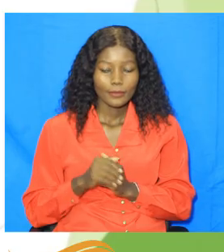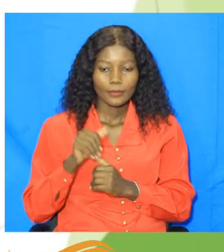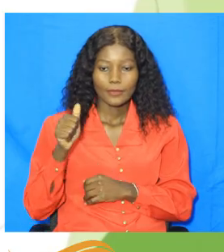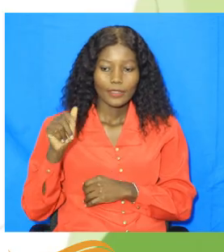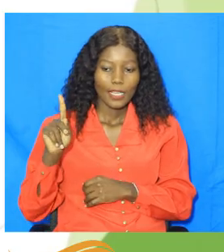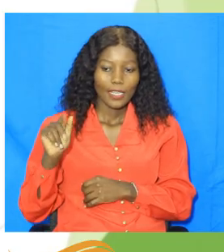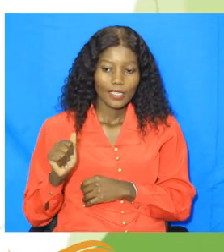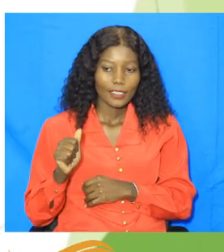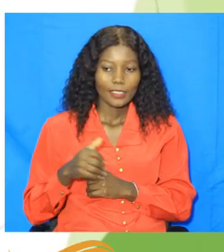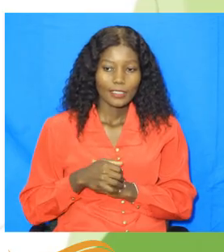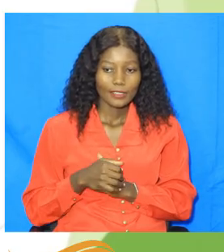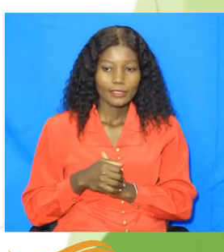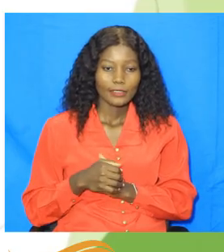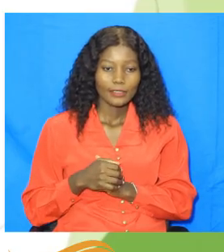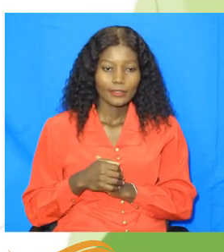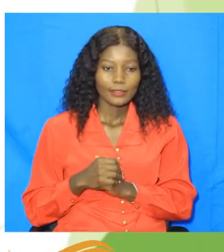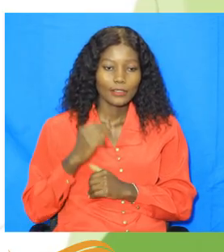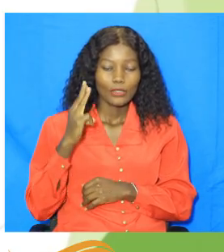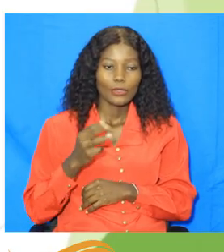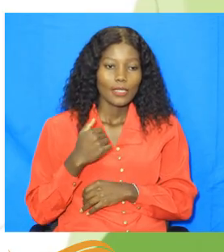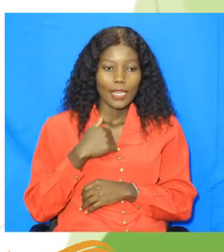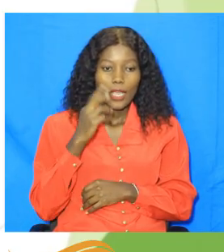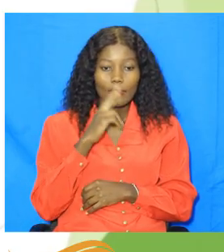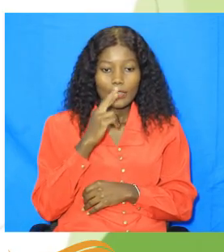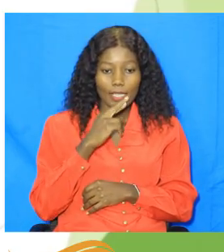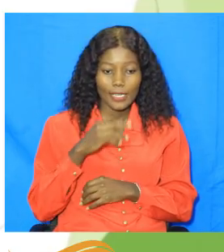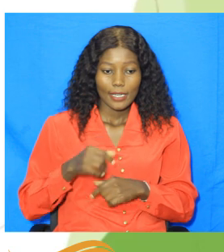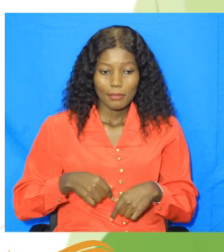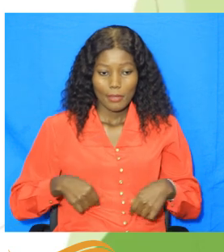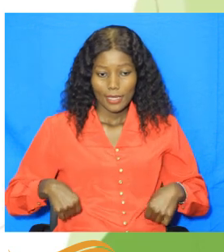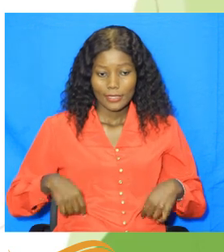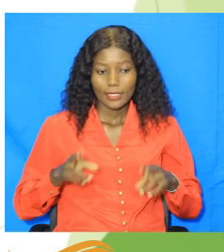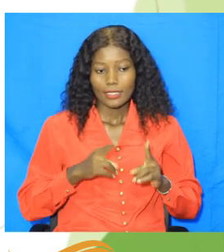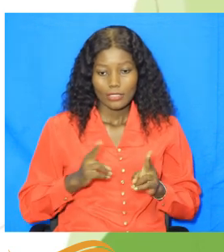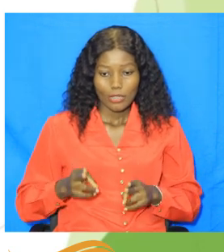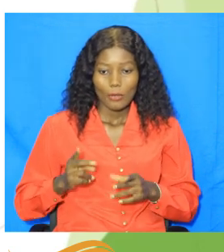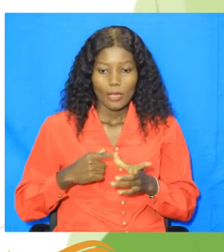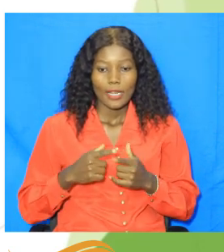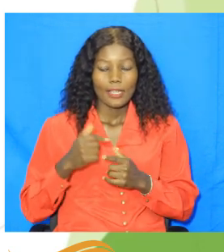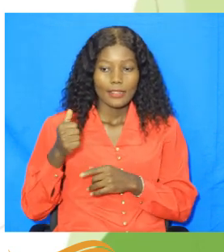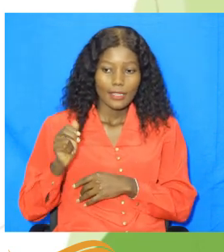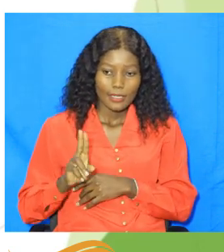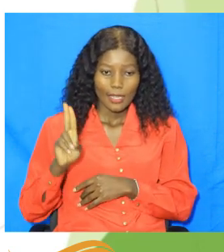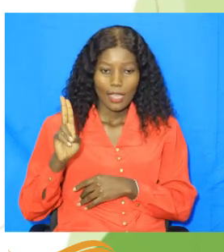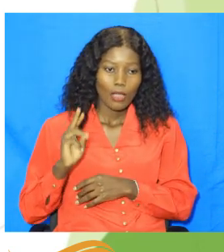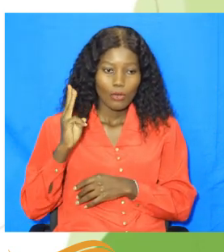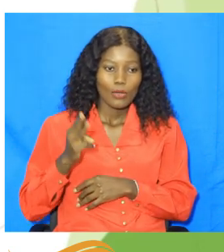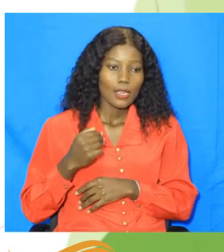Aka will have the red belt as usual, then Ao the blue